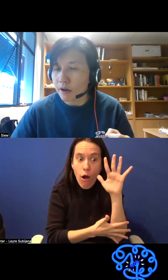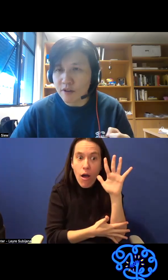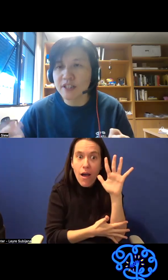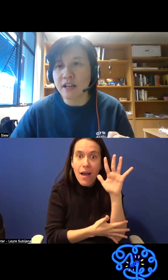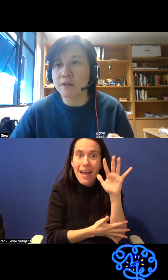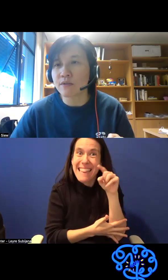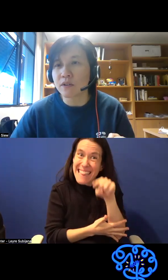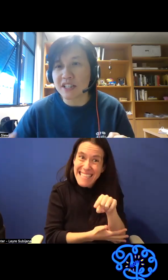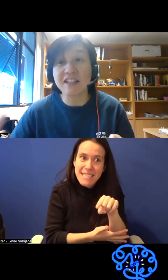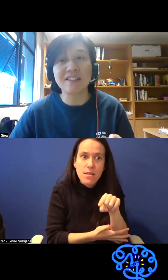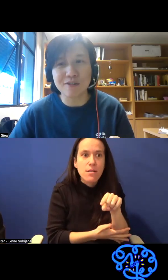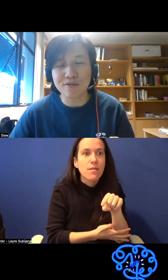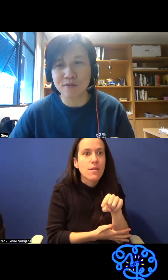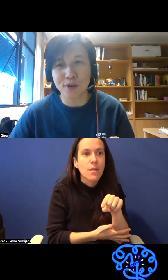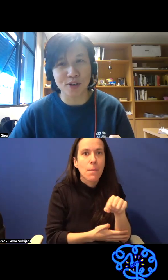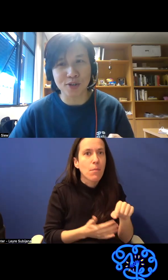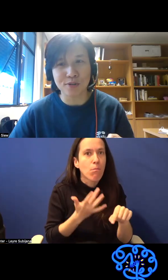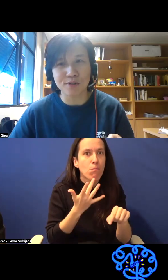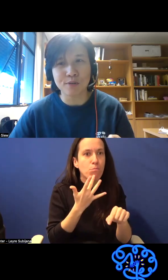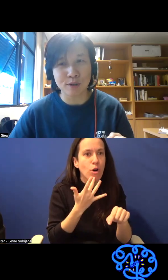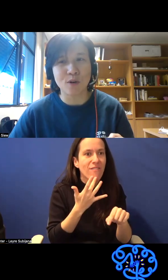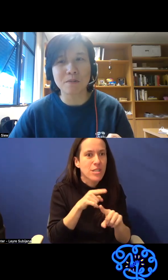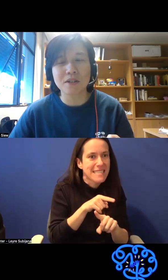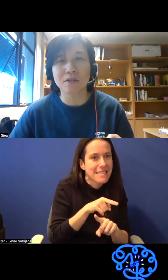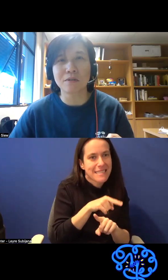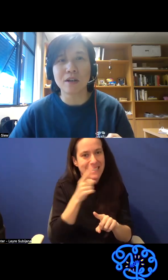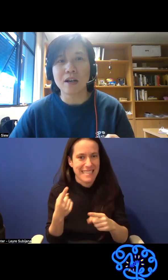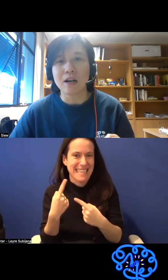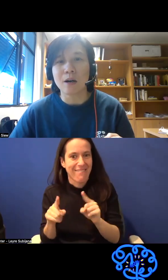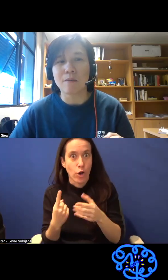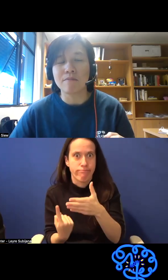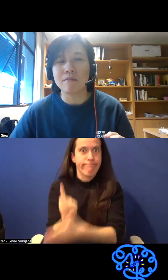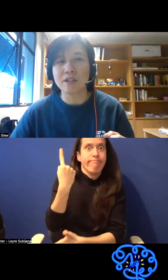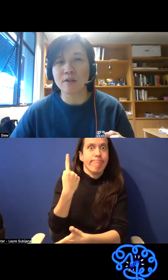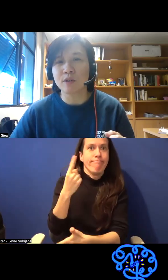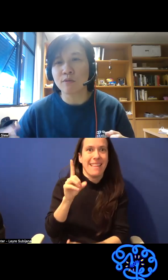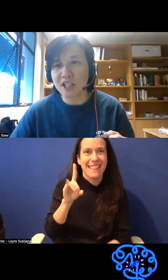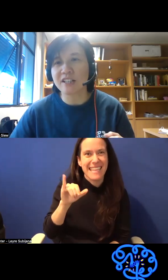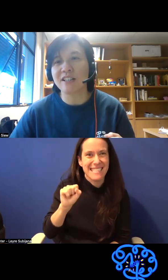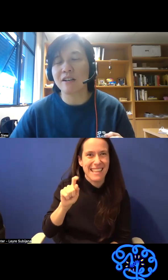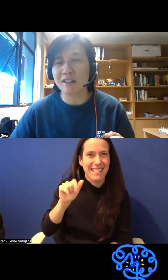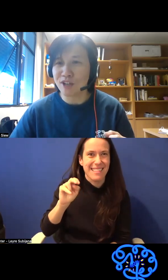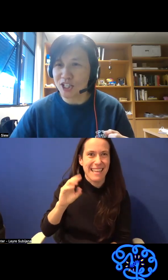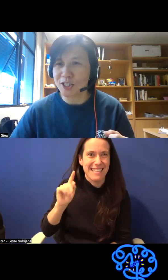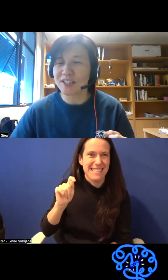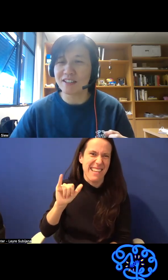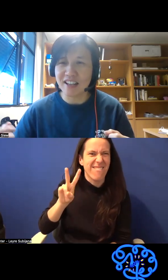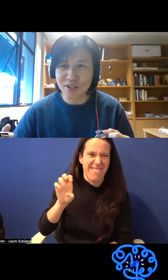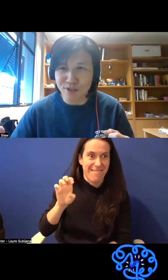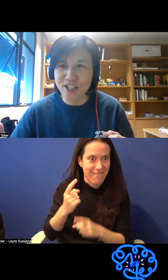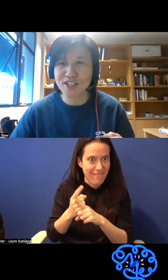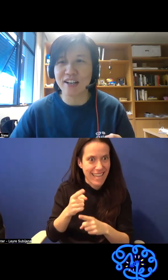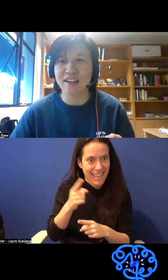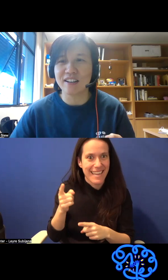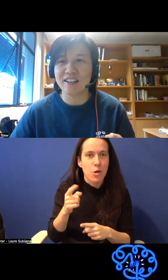the preference now is for distinctive phonological word forms. So uh, instead of the rich getting richer, it's the